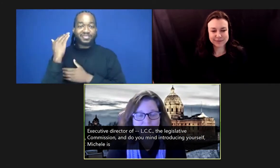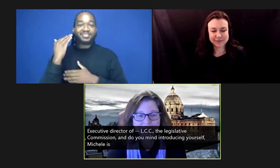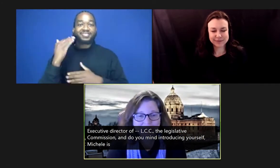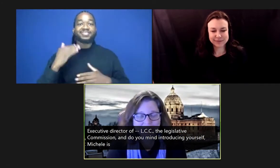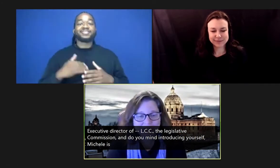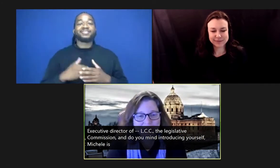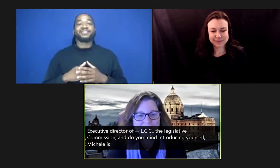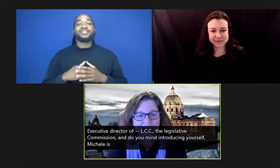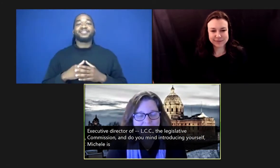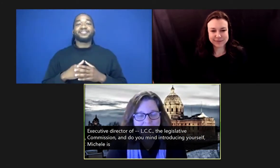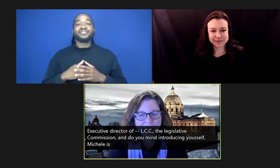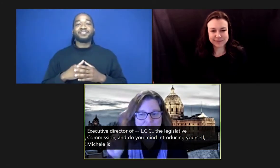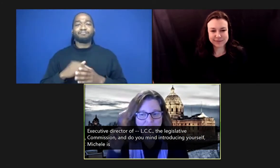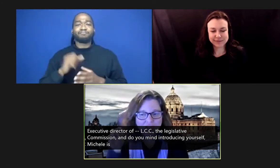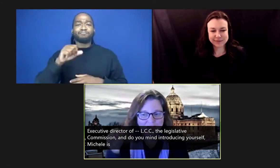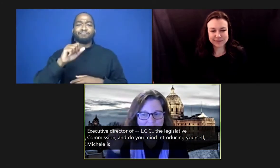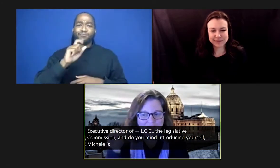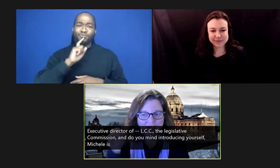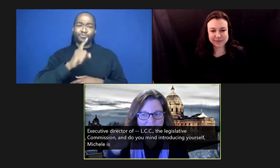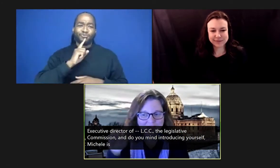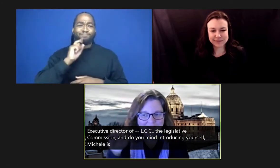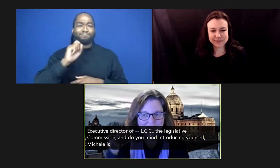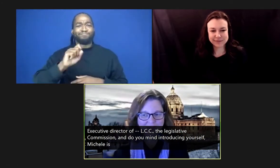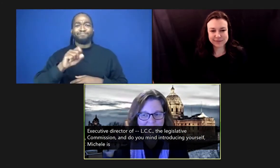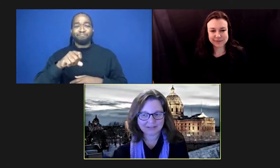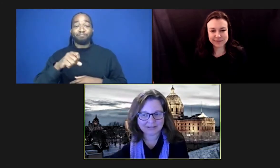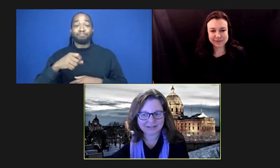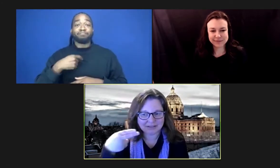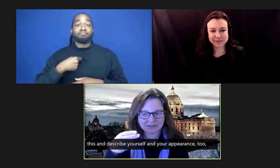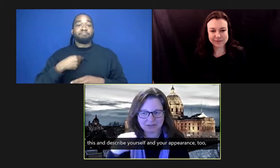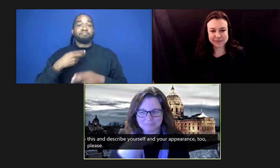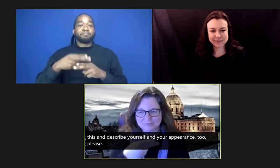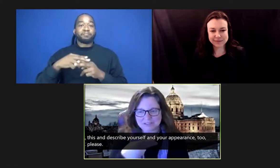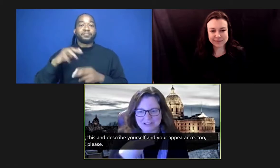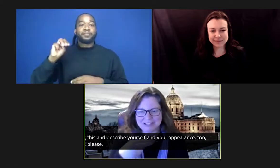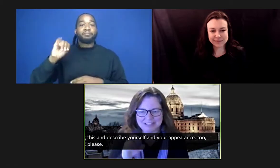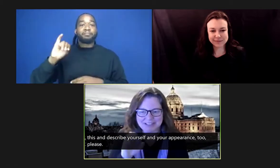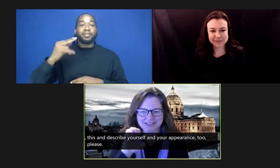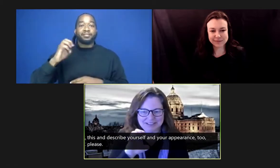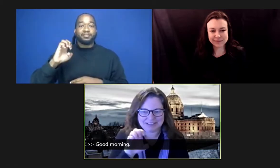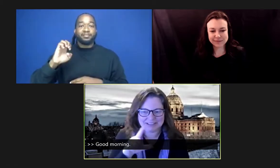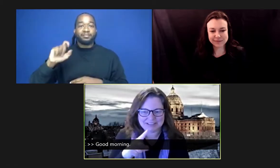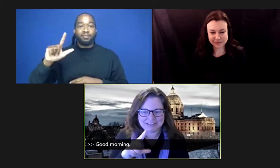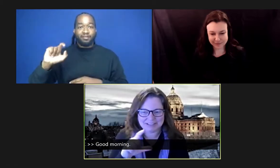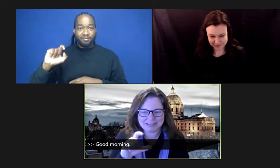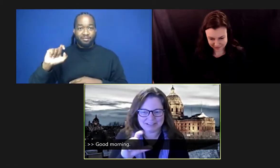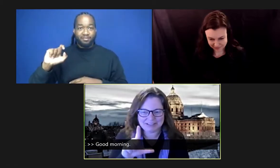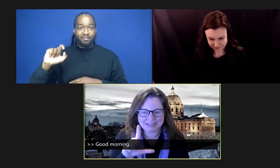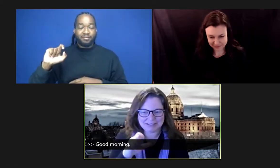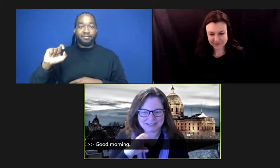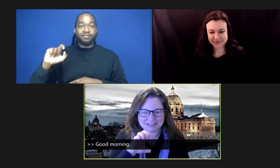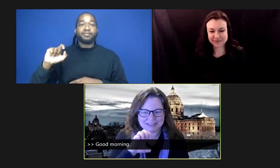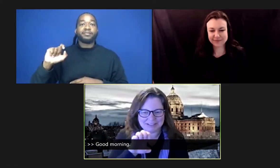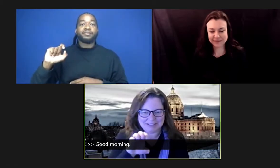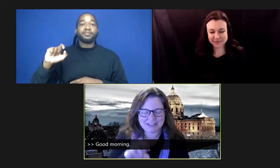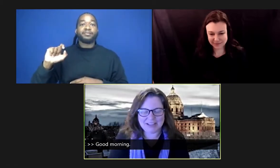Good morning. I'm Michelle. Oh, sorry.